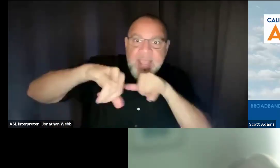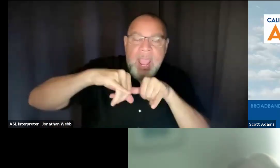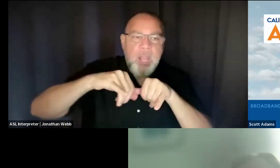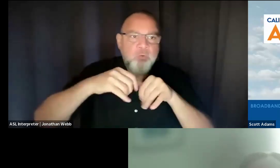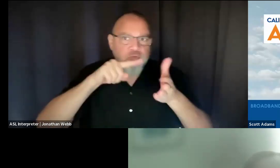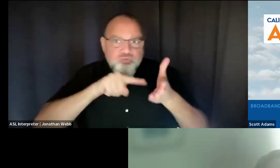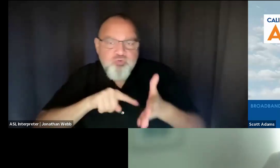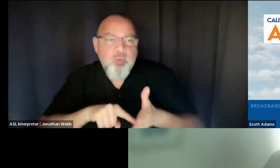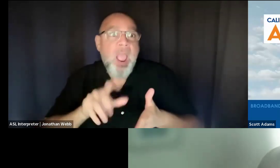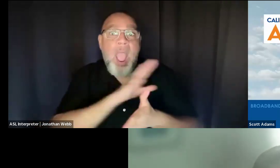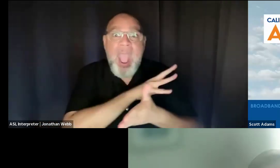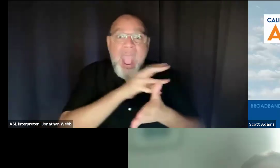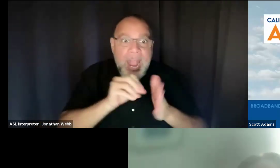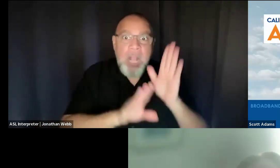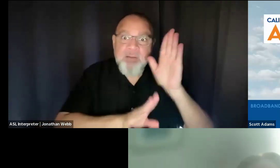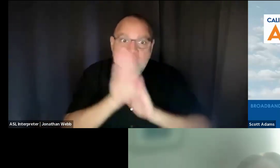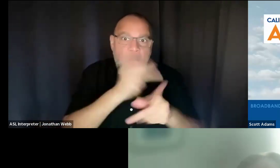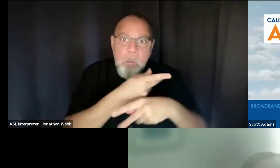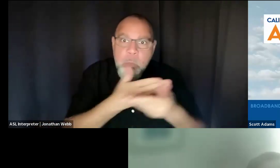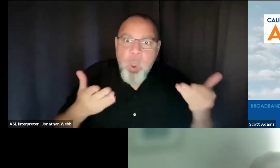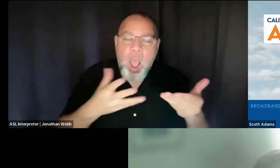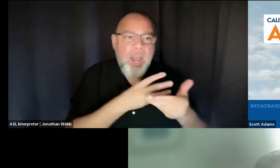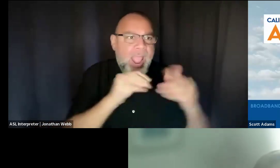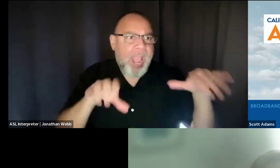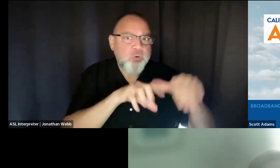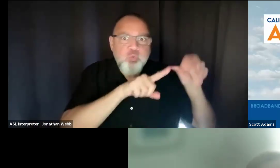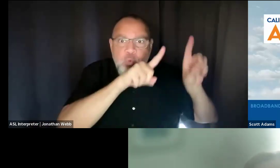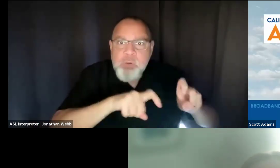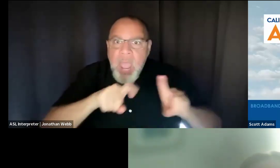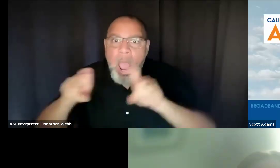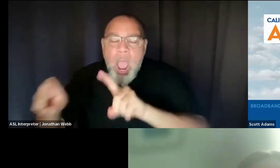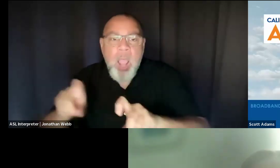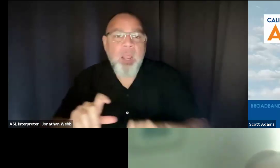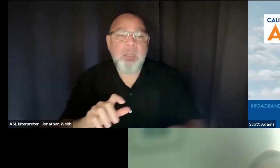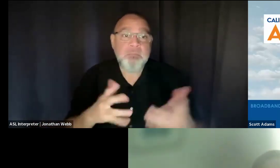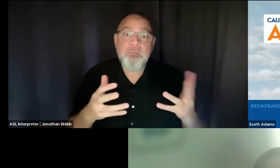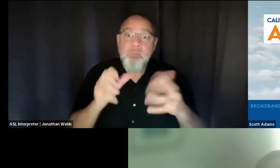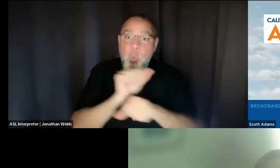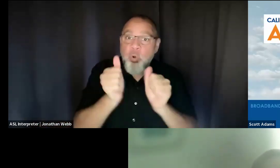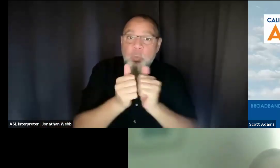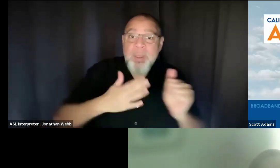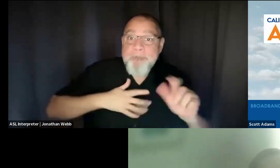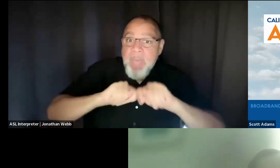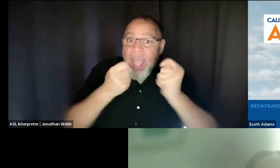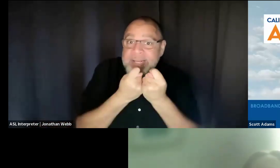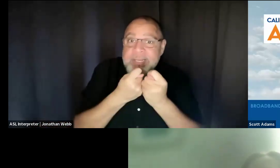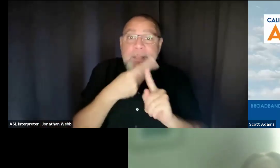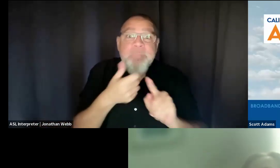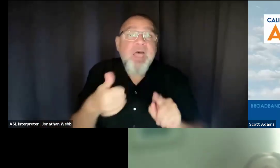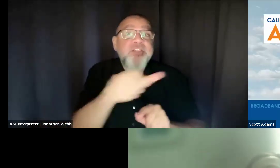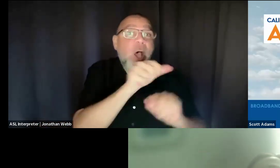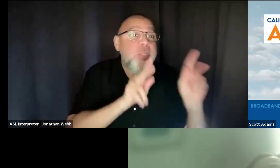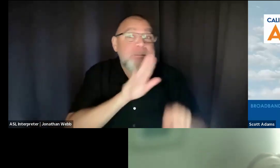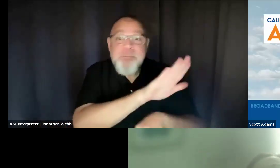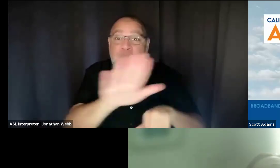human-centered design and user testing. And not just on my team, on some of my peer teams as well, and some of our peer teams